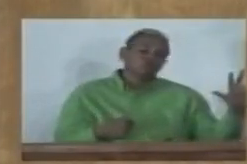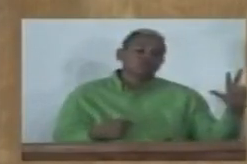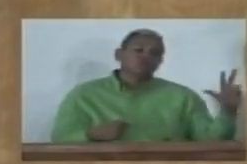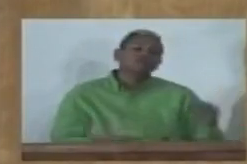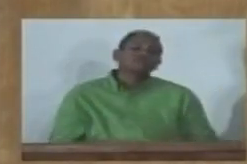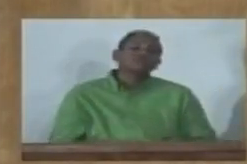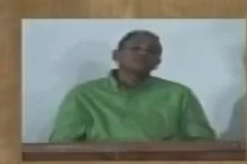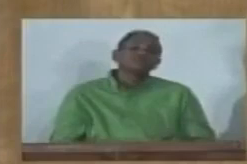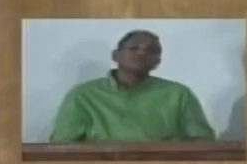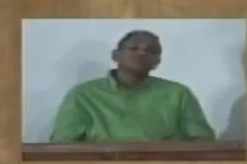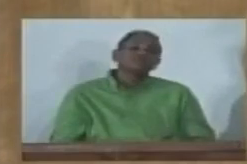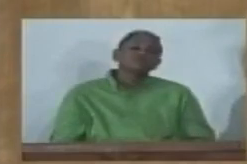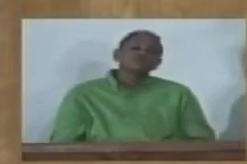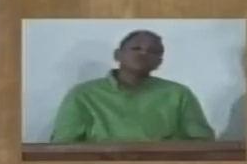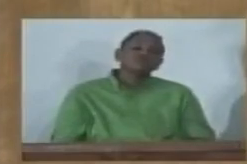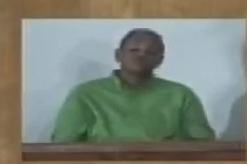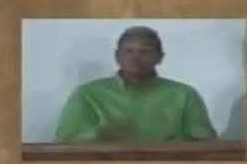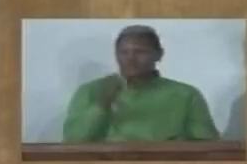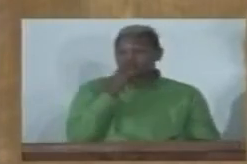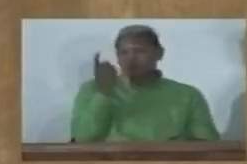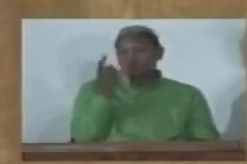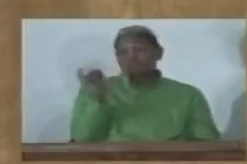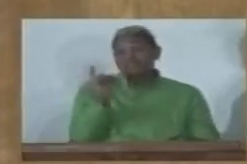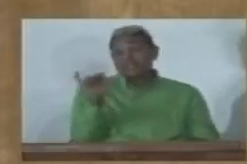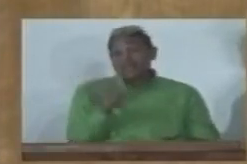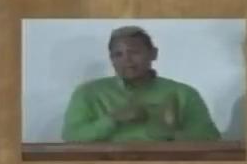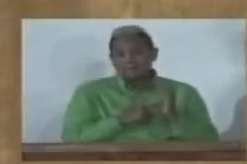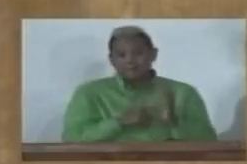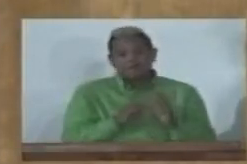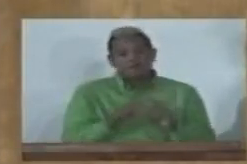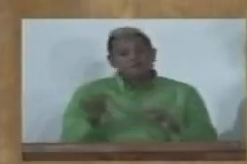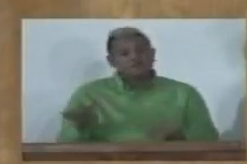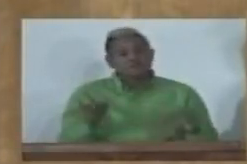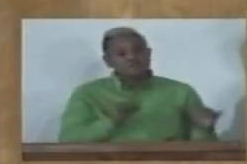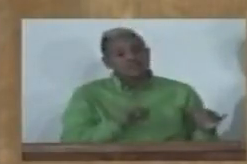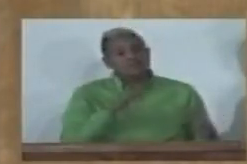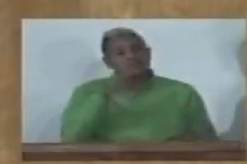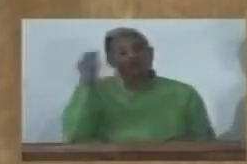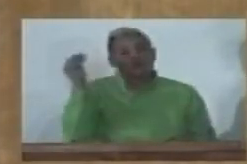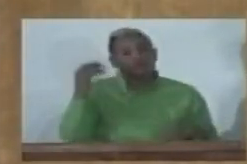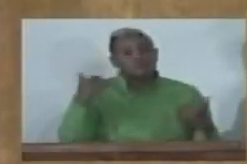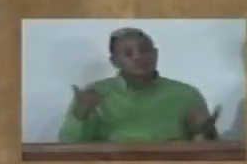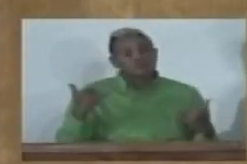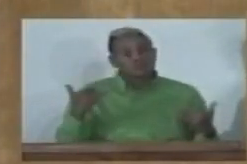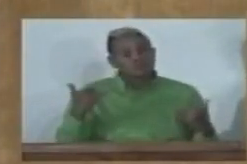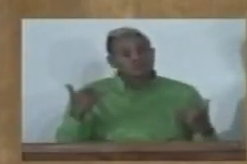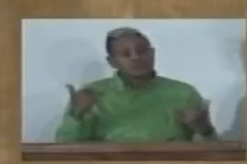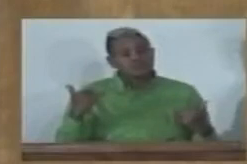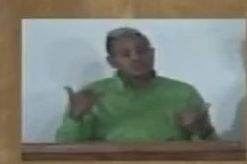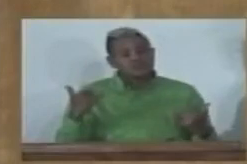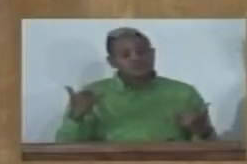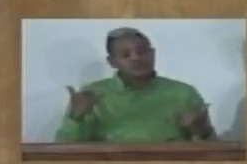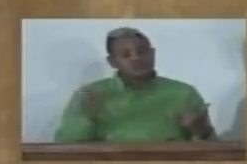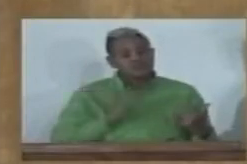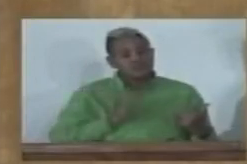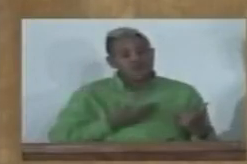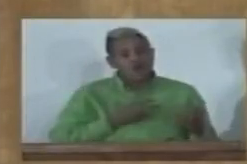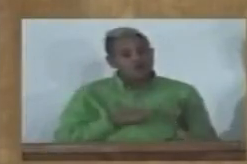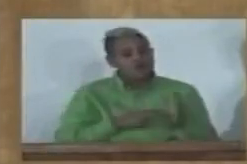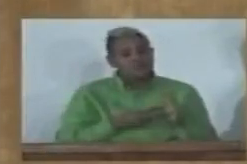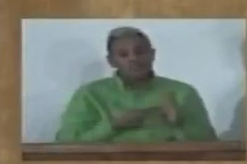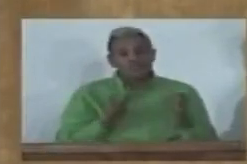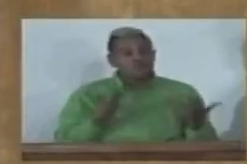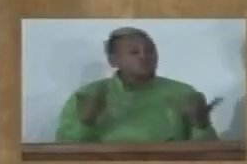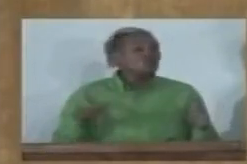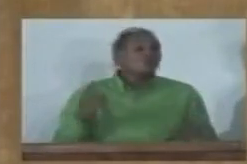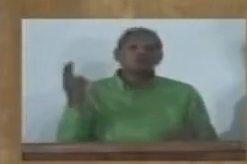Sangster. Not only the same model, but you're using the same company today. When our intention was not to use the same company